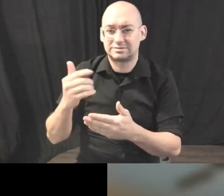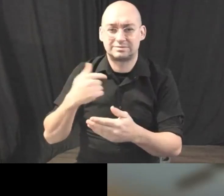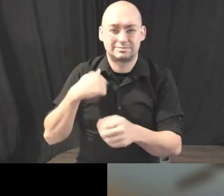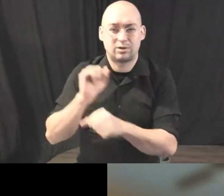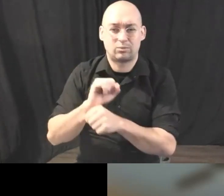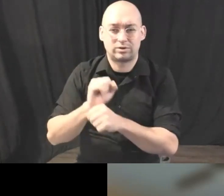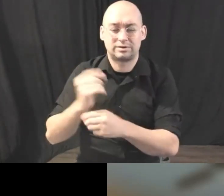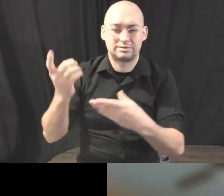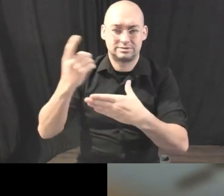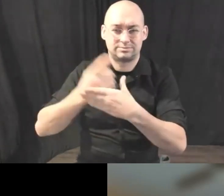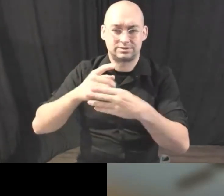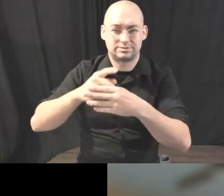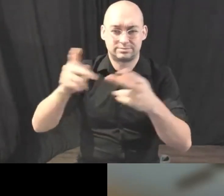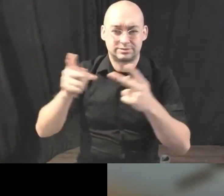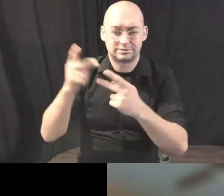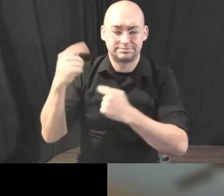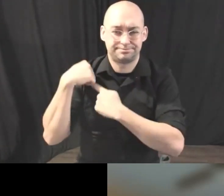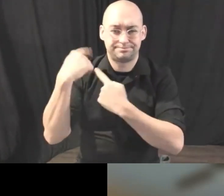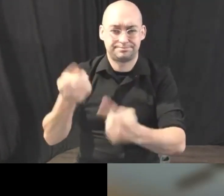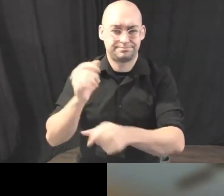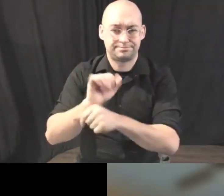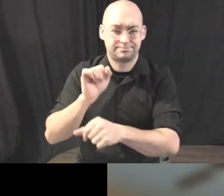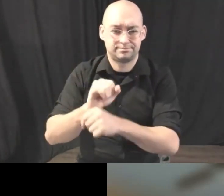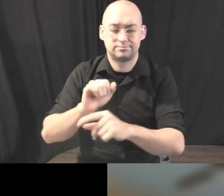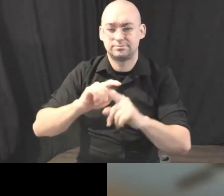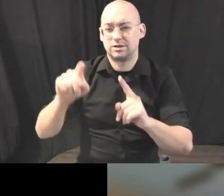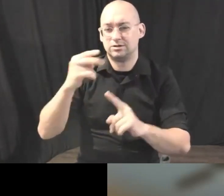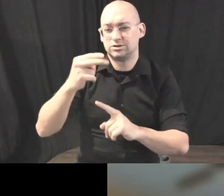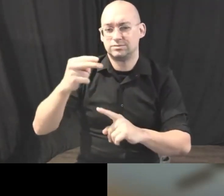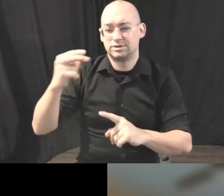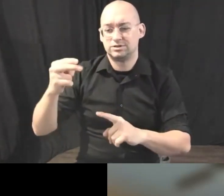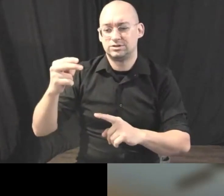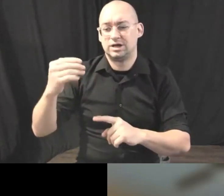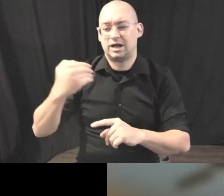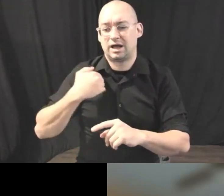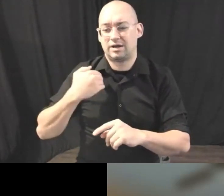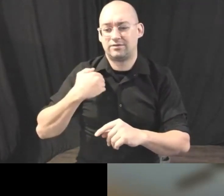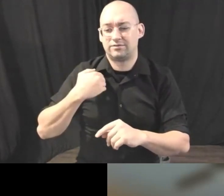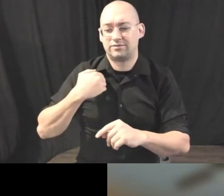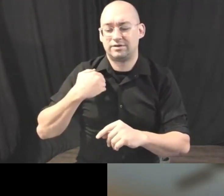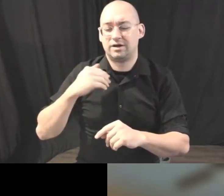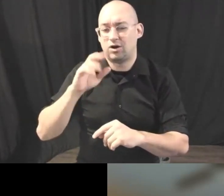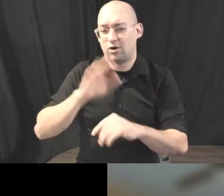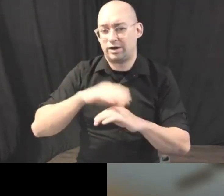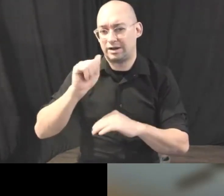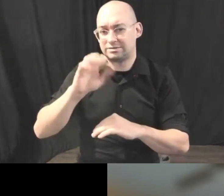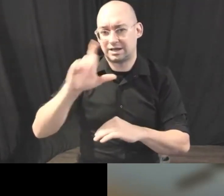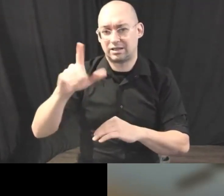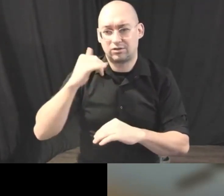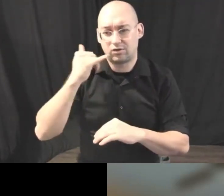career. The AAAs have had a really difficult time, and actually not just AAAs. On the ACL call, it